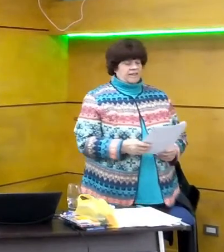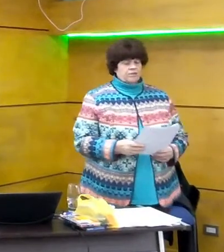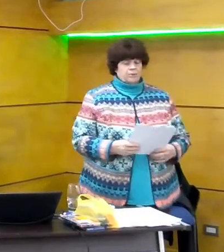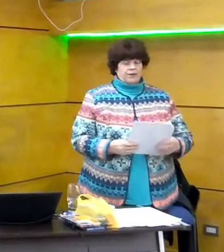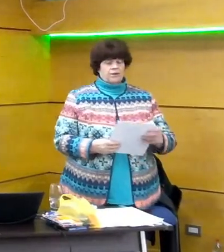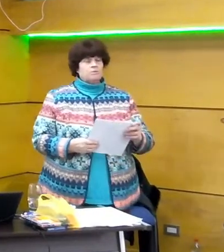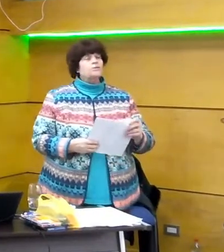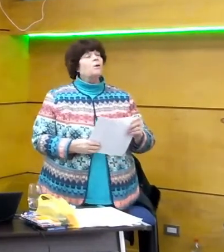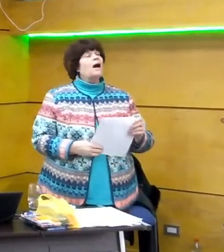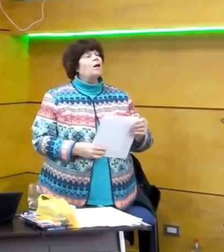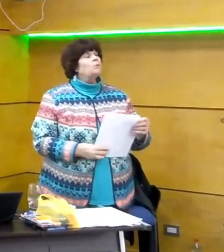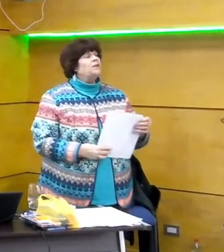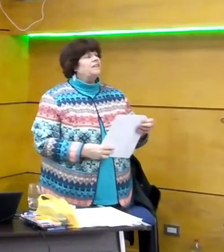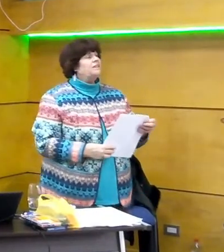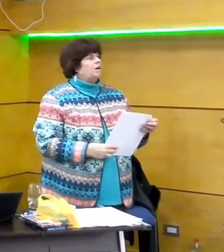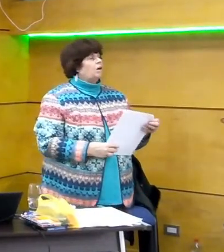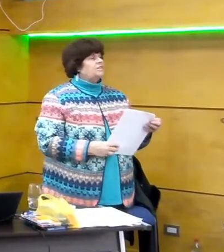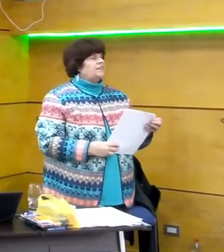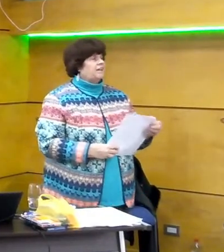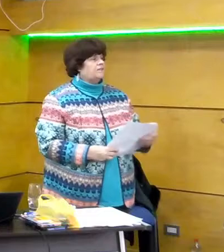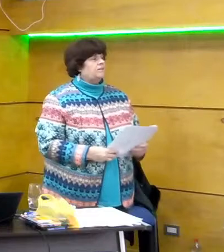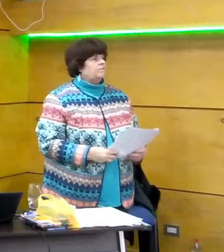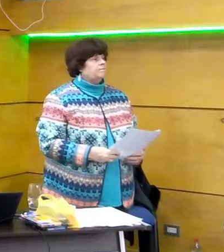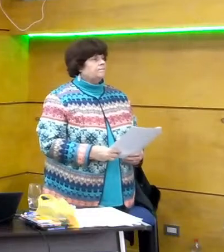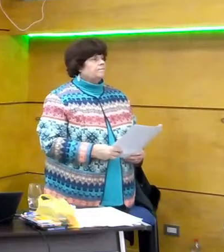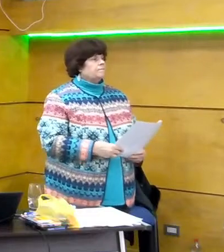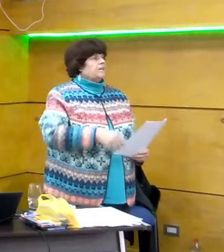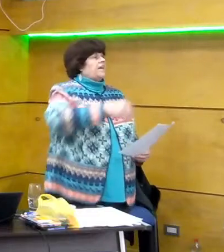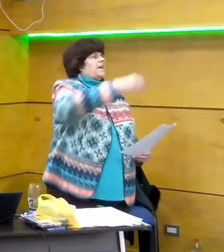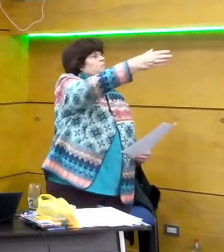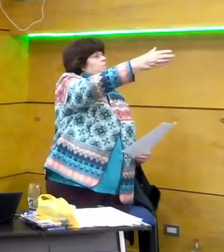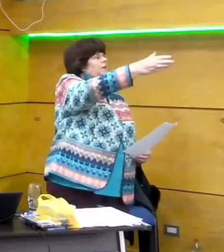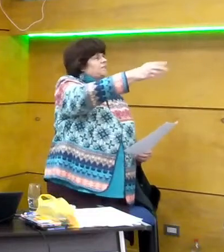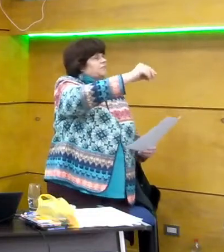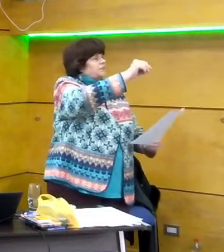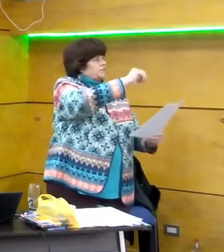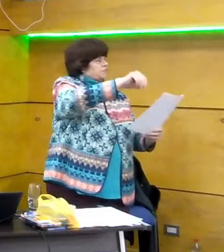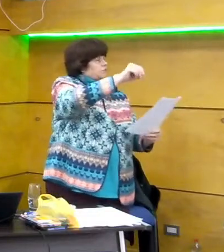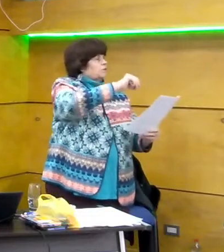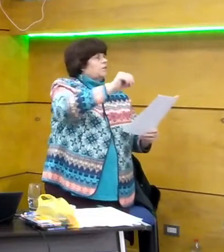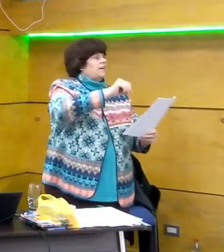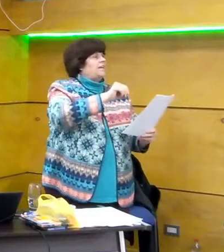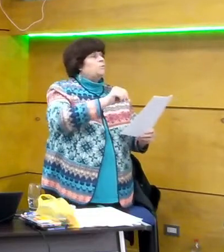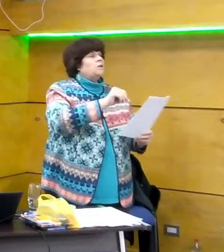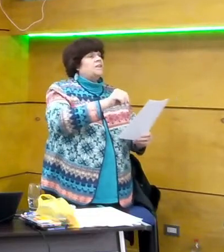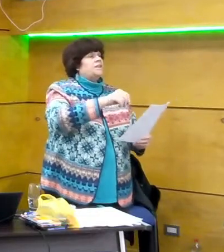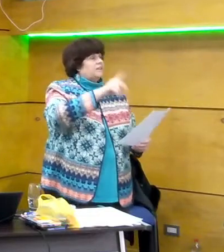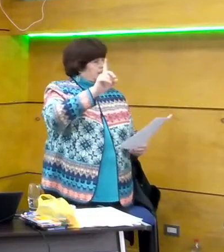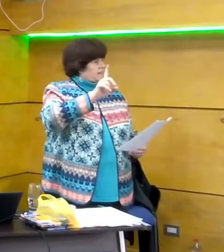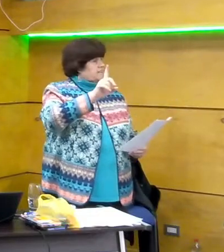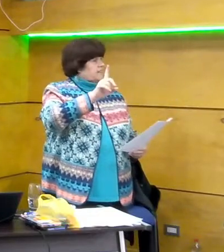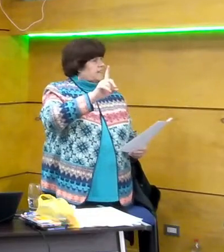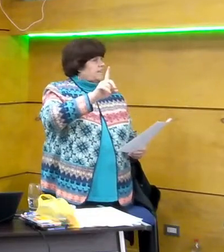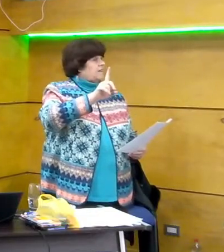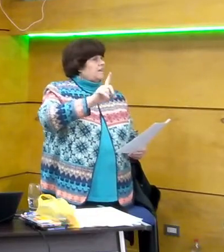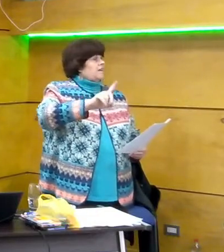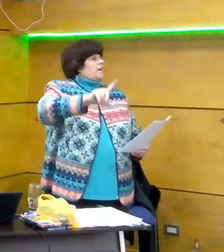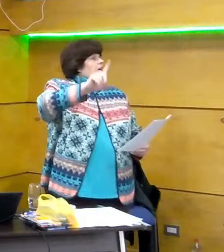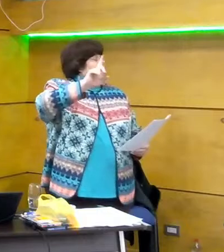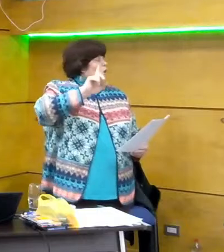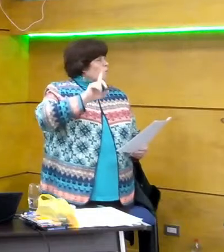Sometimes that's the way it goes. So I'll read it all together. Everybody's going to circle anyone, like I